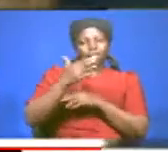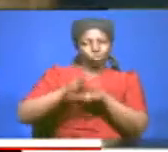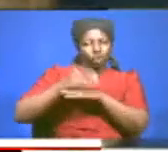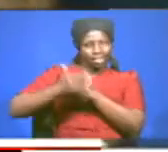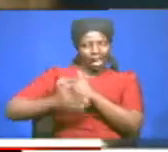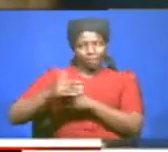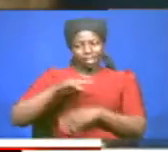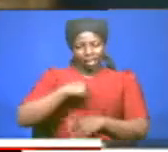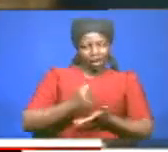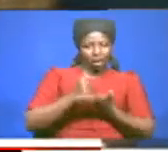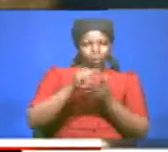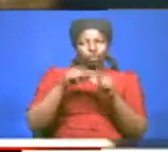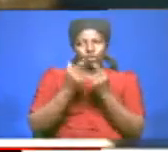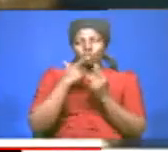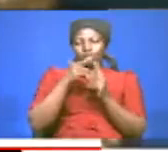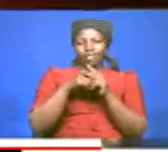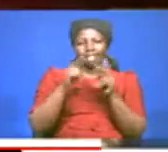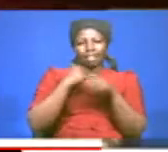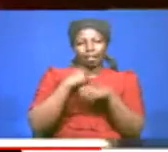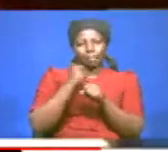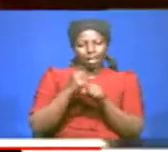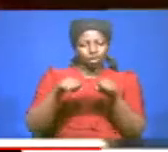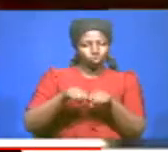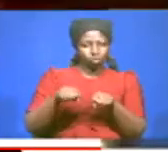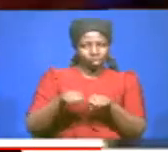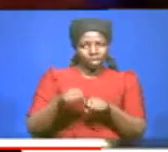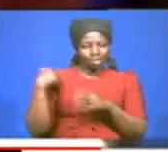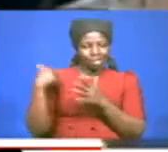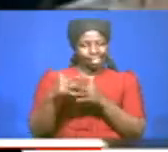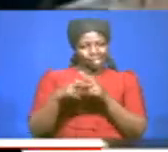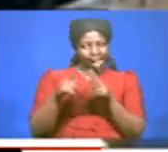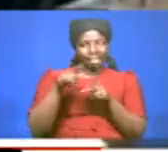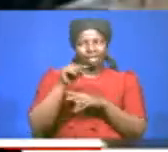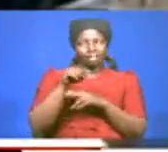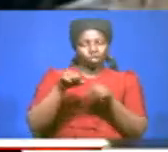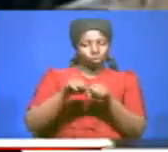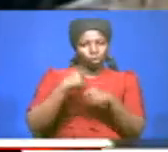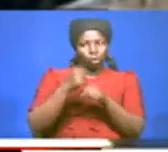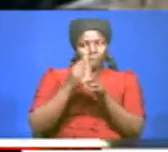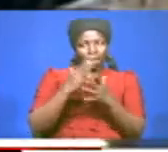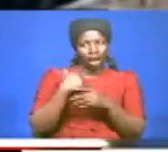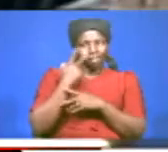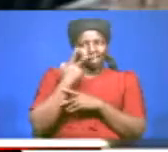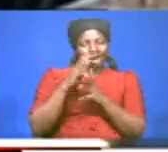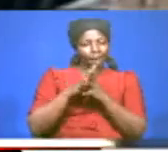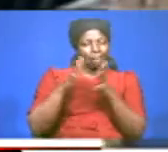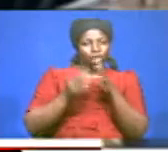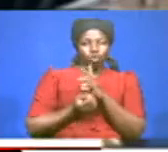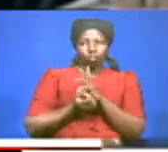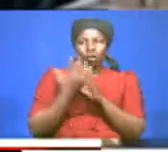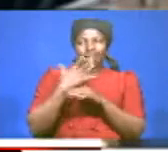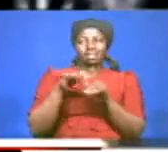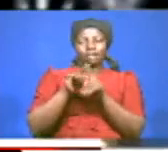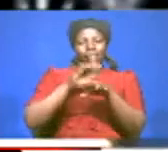into the leather shoemaking industry. Since inception, the shoemakers of Kariakoo have witnessed tremendous growth and realized